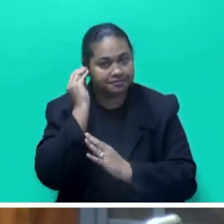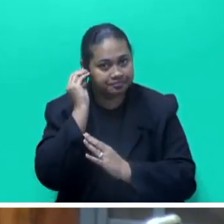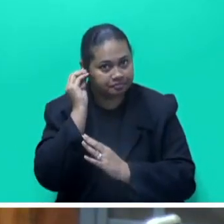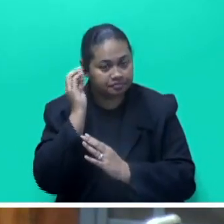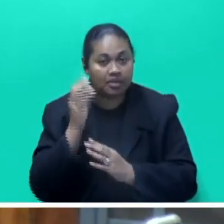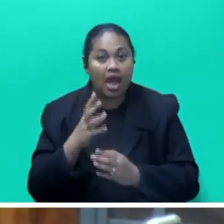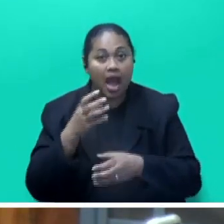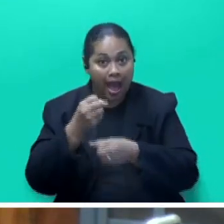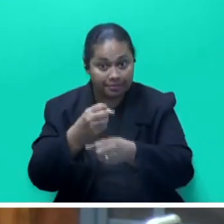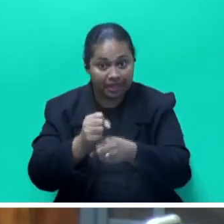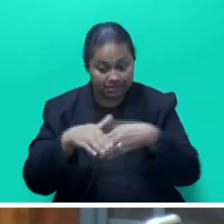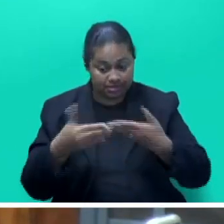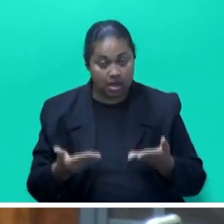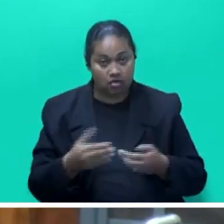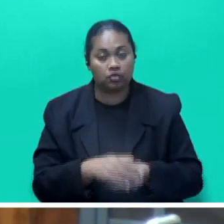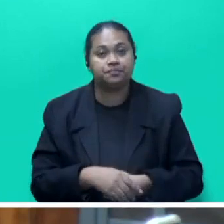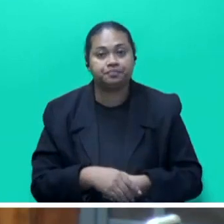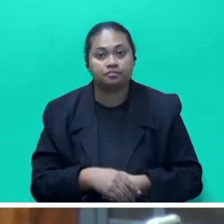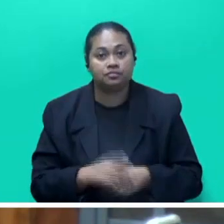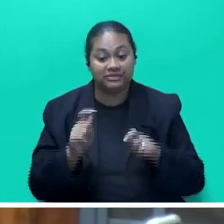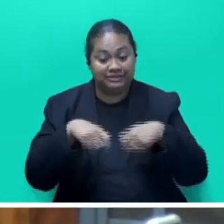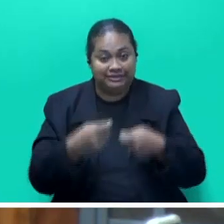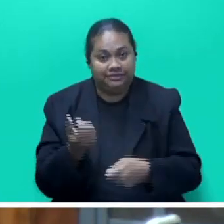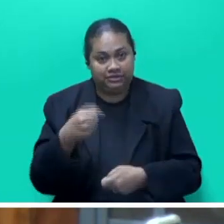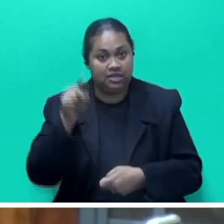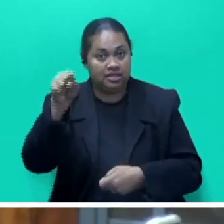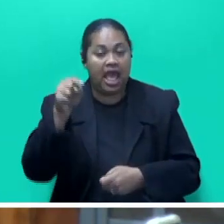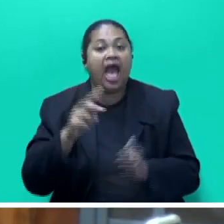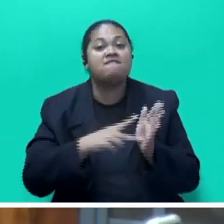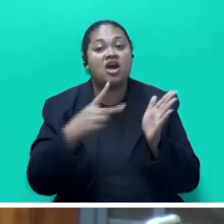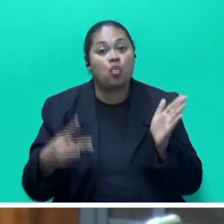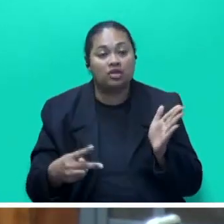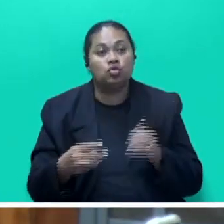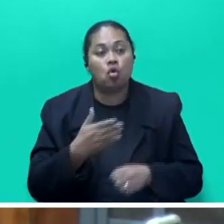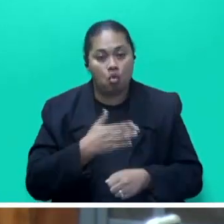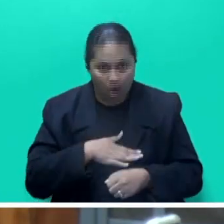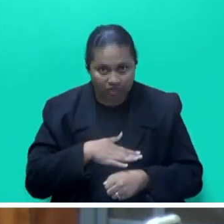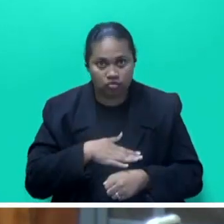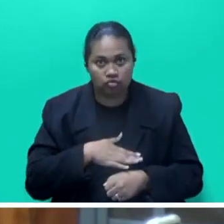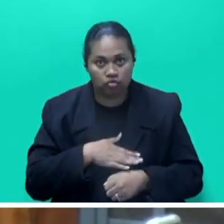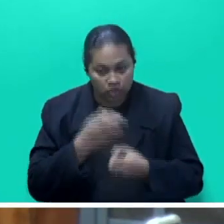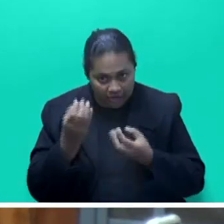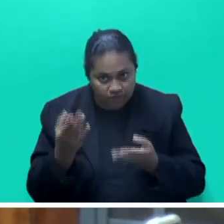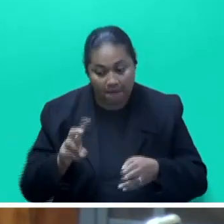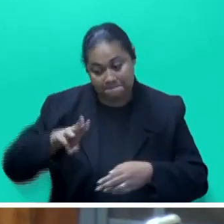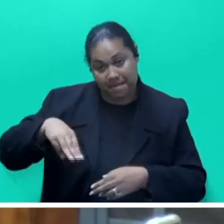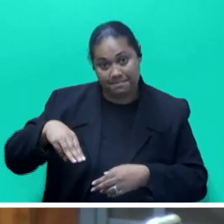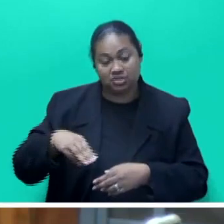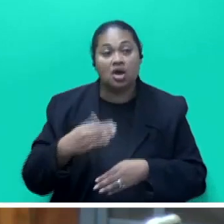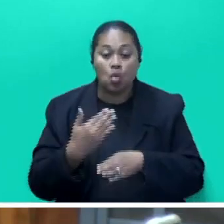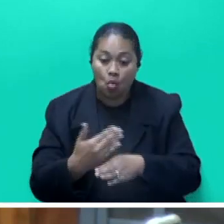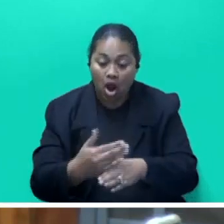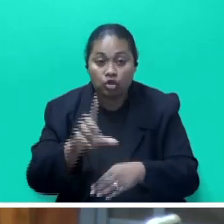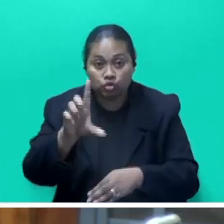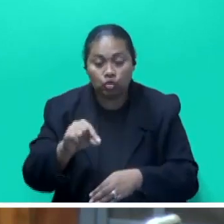up to now, sir, since the team are still in Vanuatu, I wish to inform the members of this August House of some of the work they have conducted and are currently doing